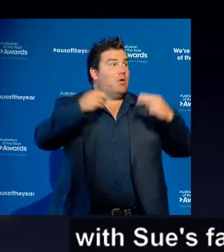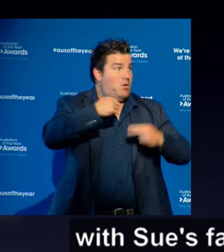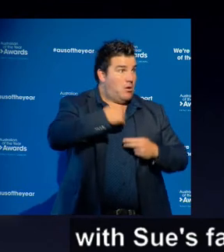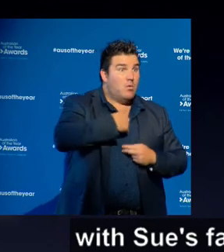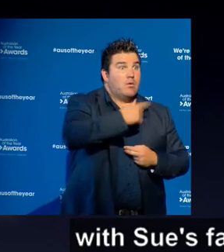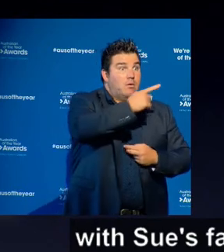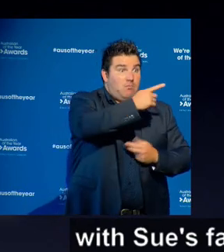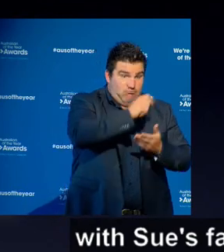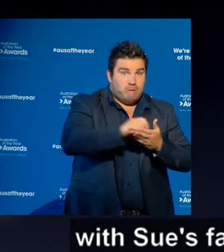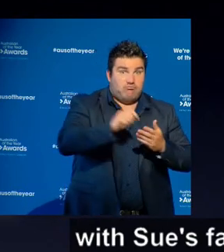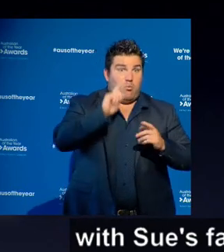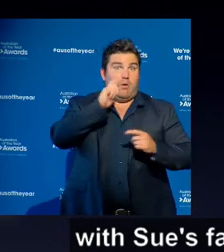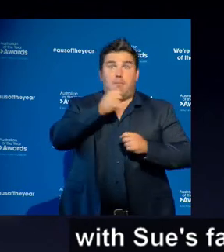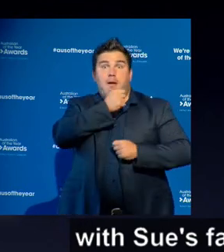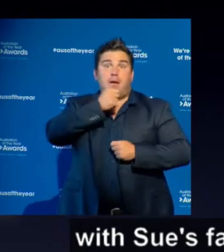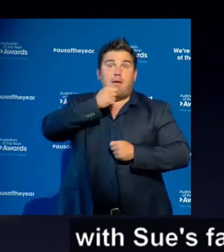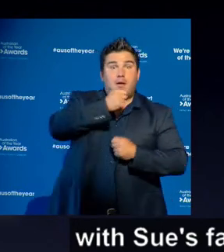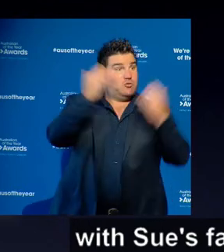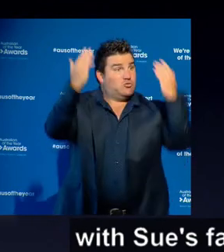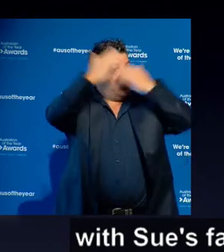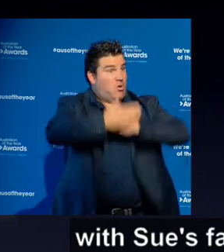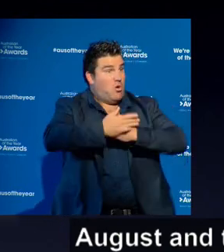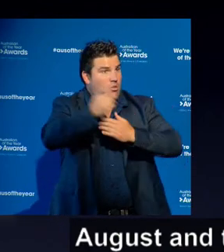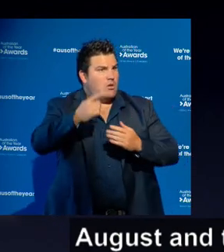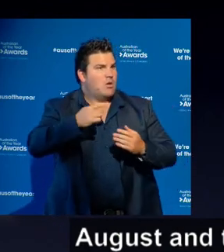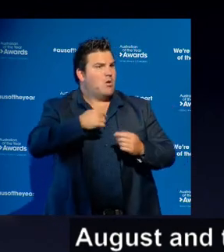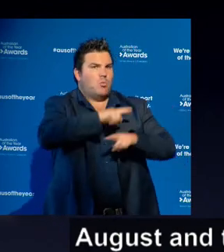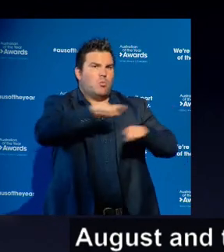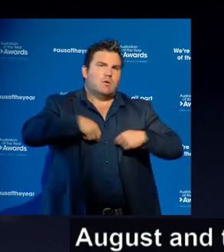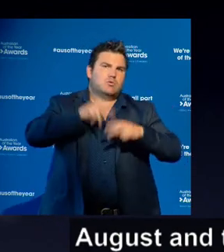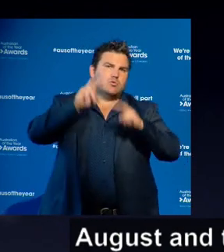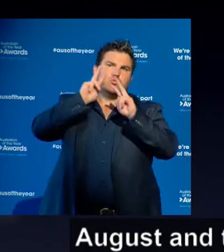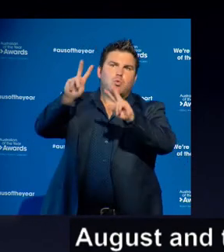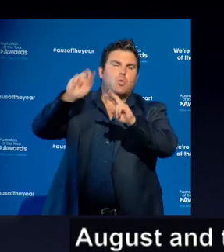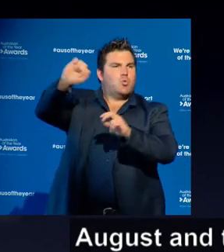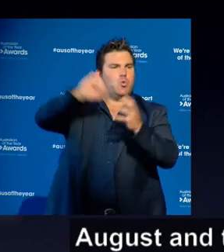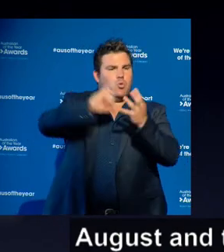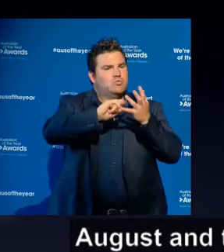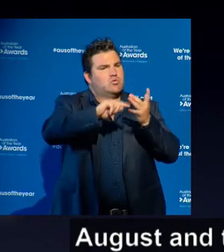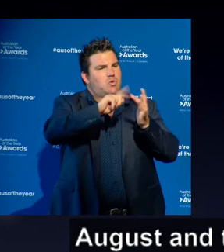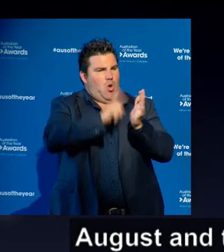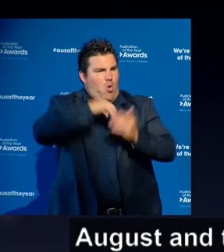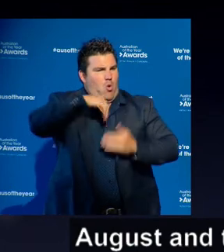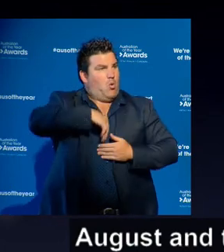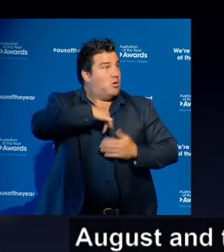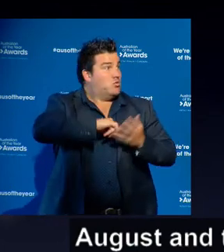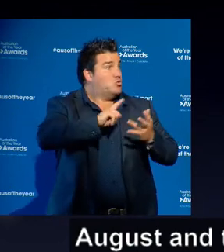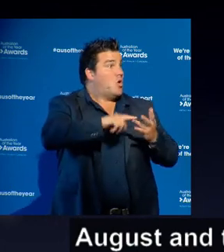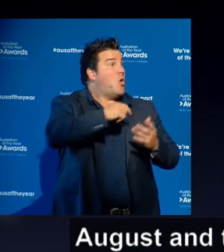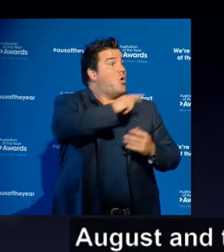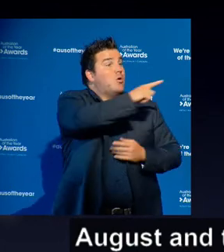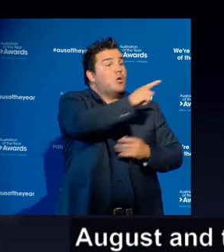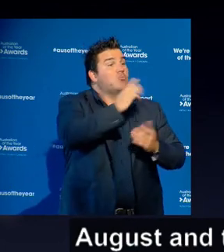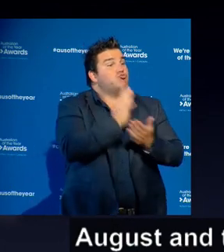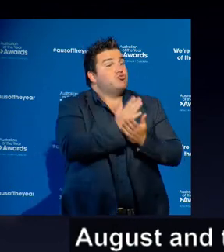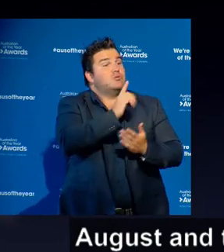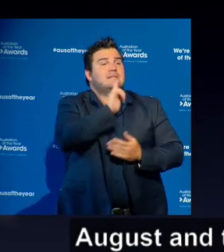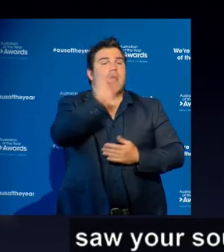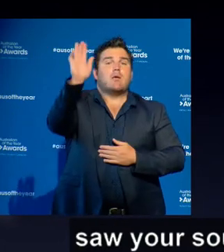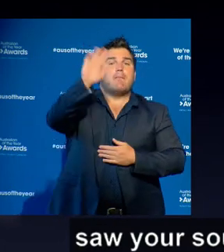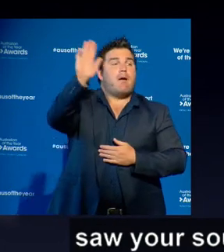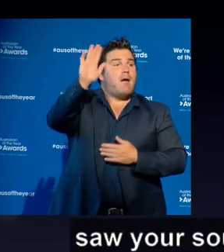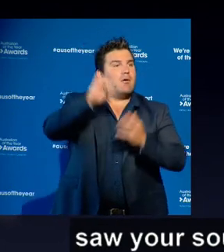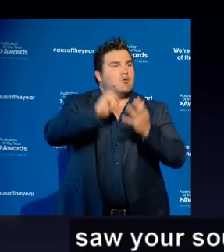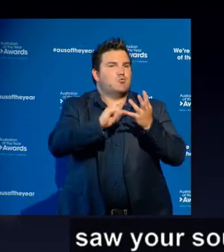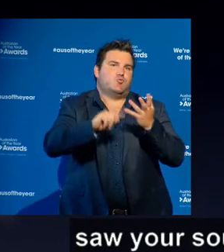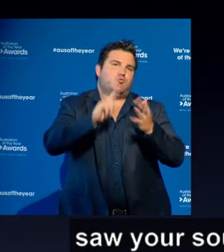Your Soul this evening. She's performing it to farewell our 2020 senior Australian. Ruth, I invite you to